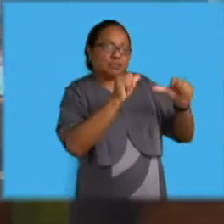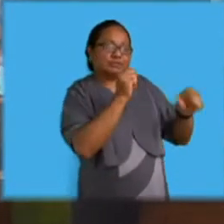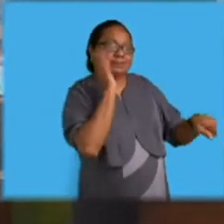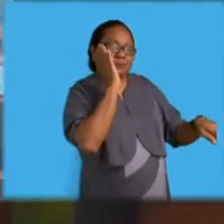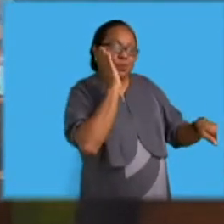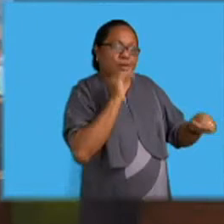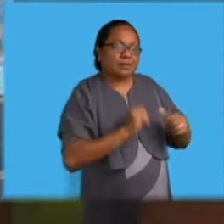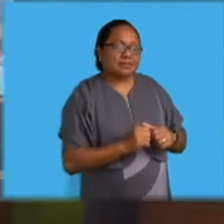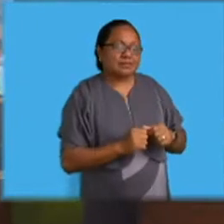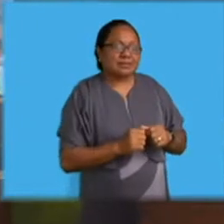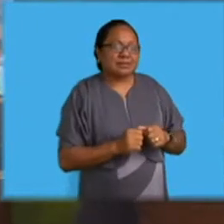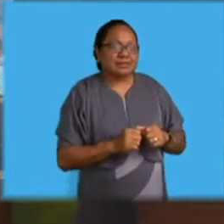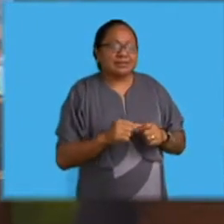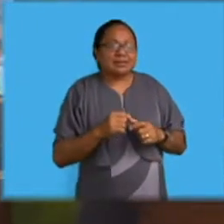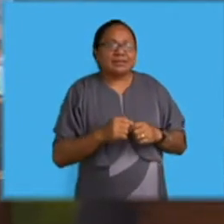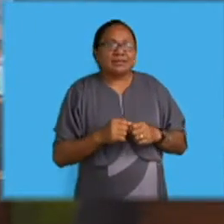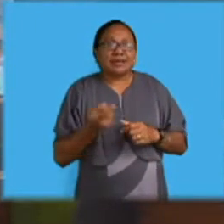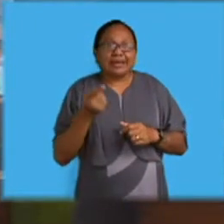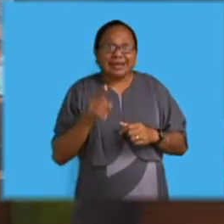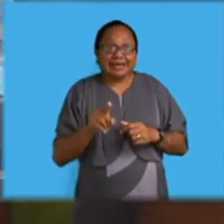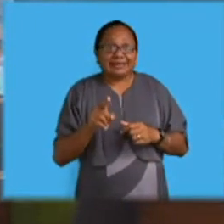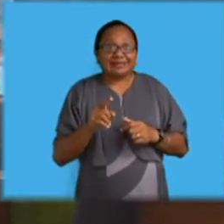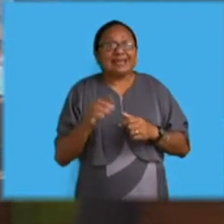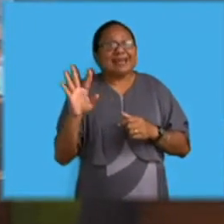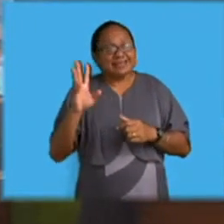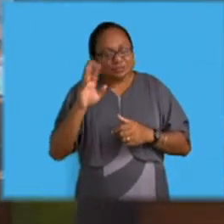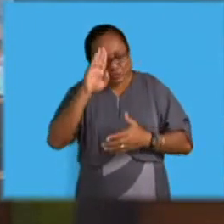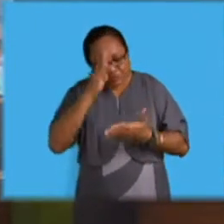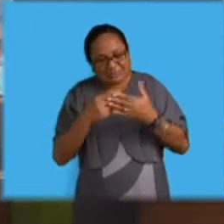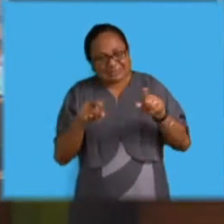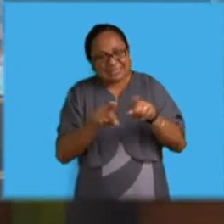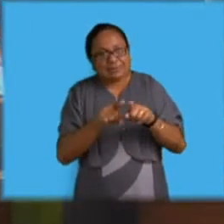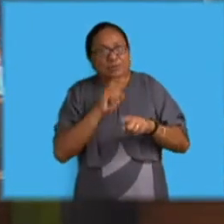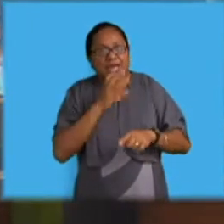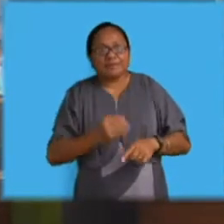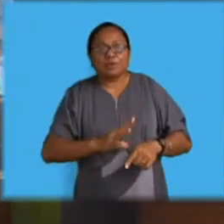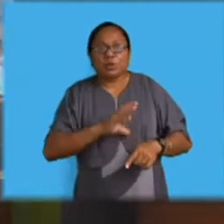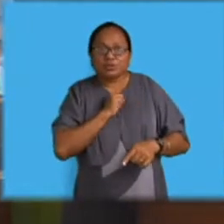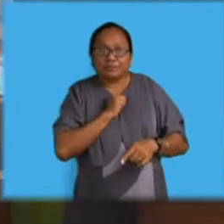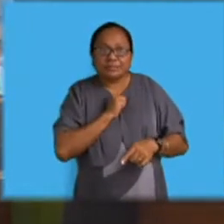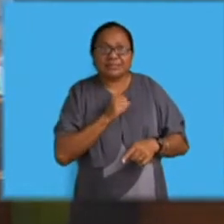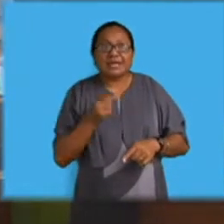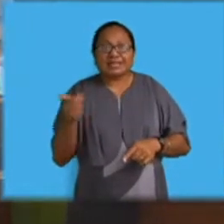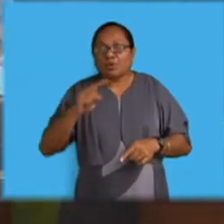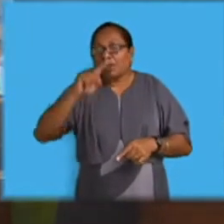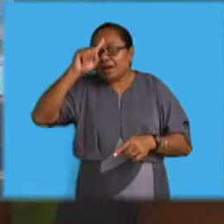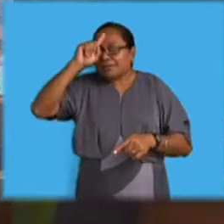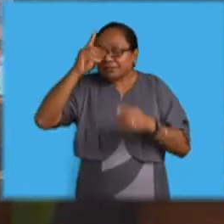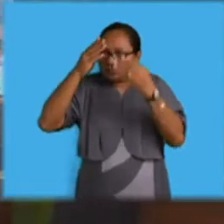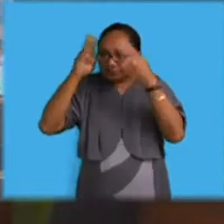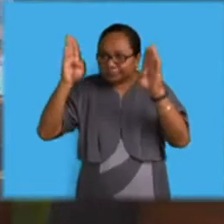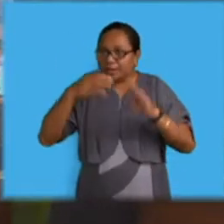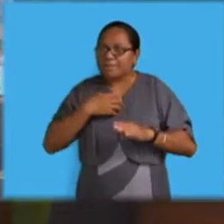and provision of a product which is confident and understands about the society as well.